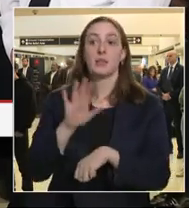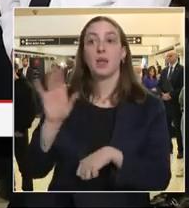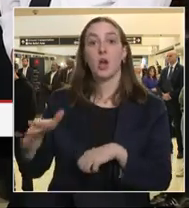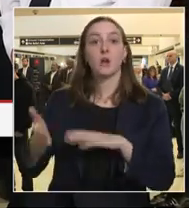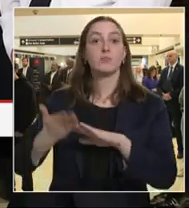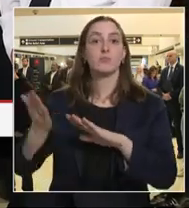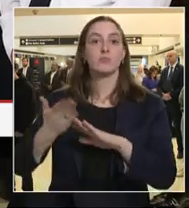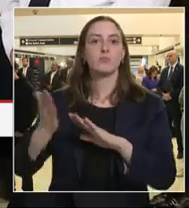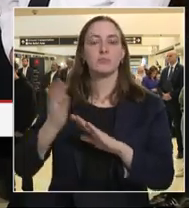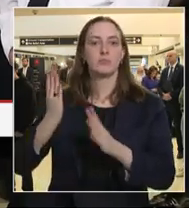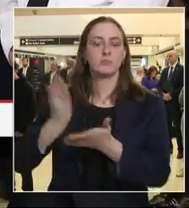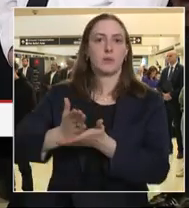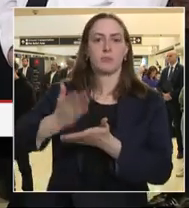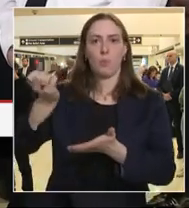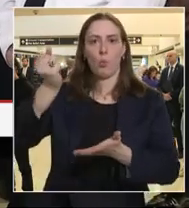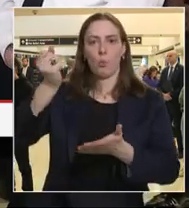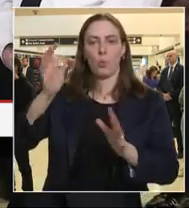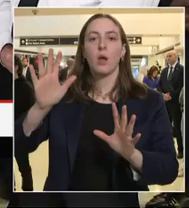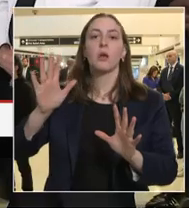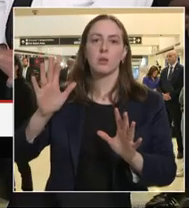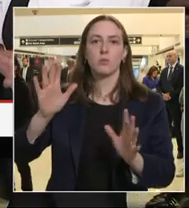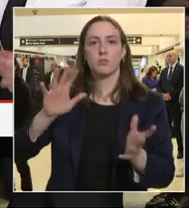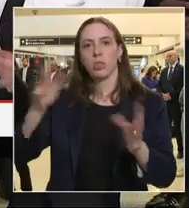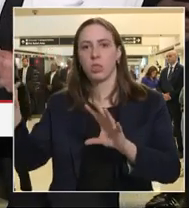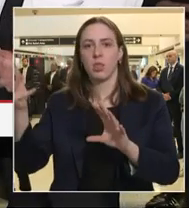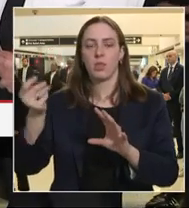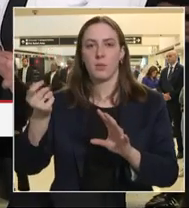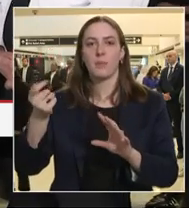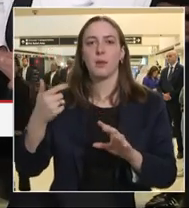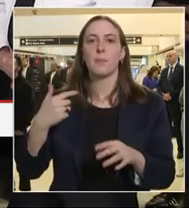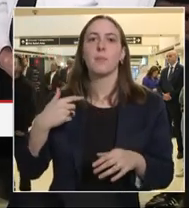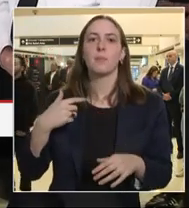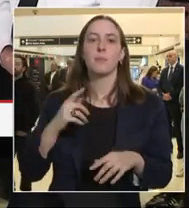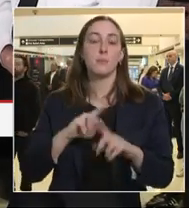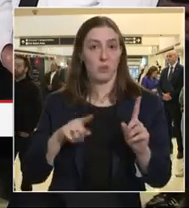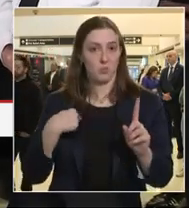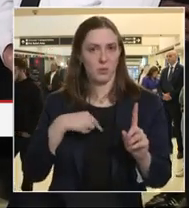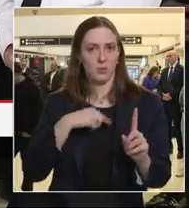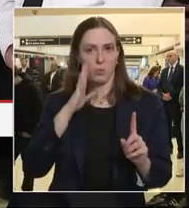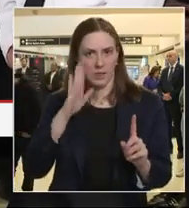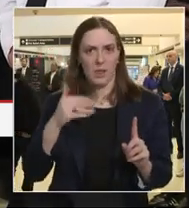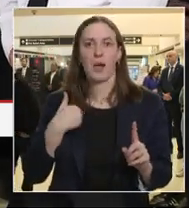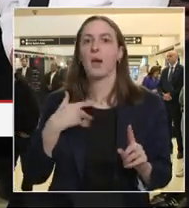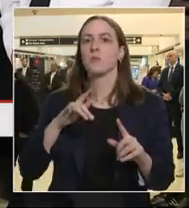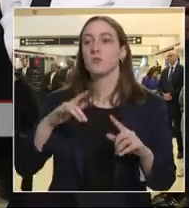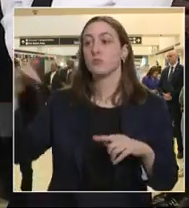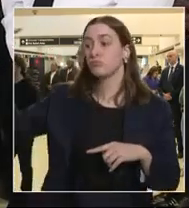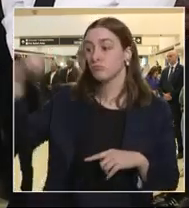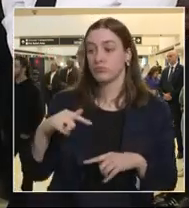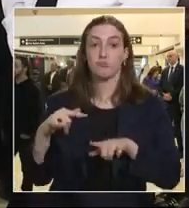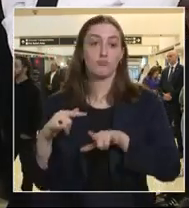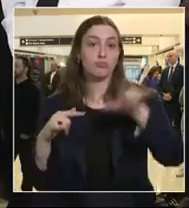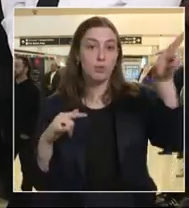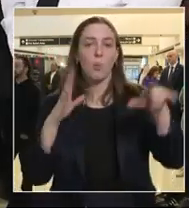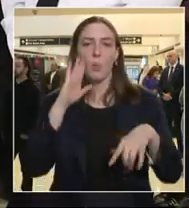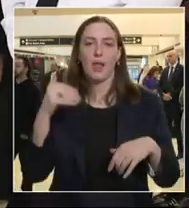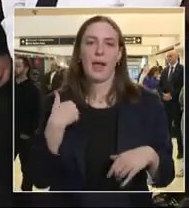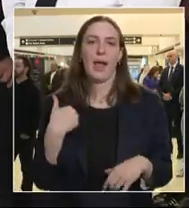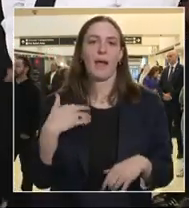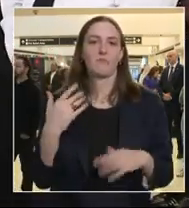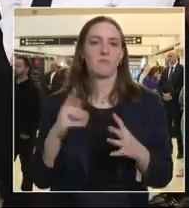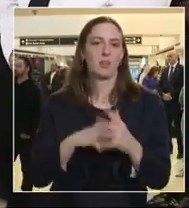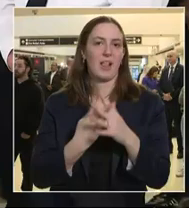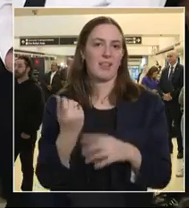line is we will begin to have aircraft moving in and out of this airport at 11 o'clock. Okay. Okay, so 1, 2,